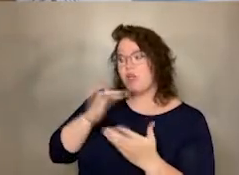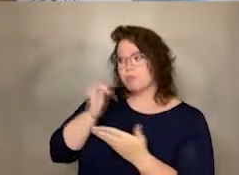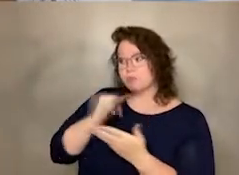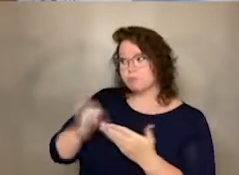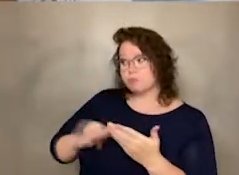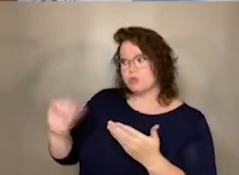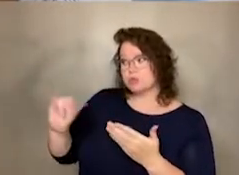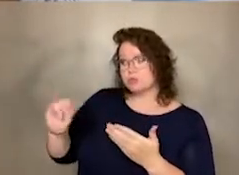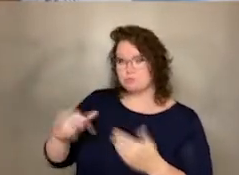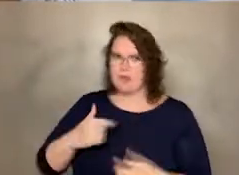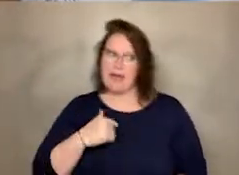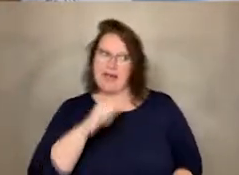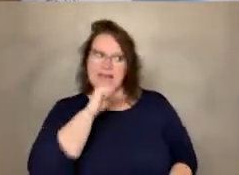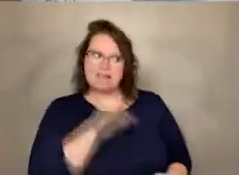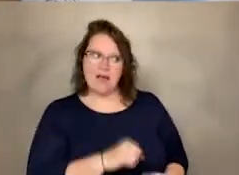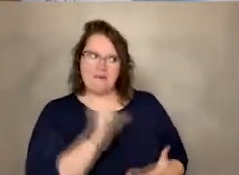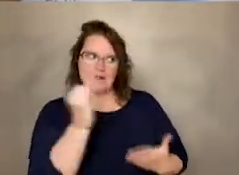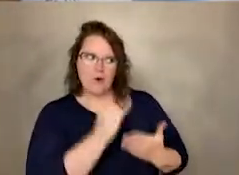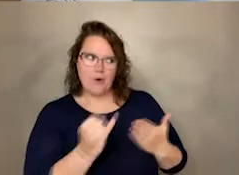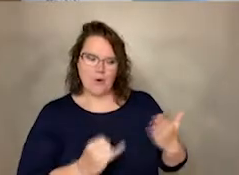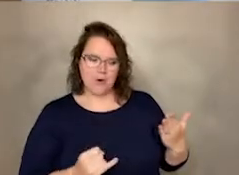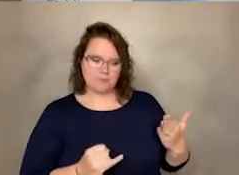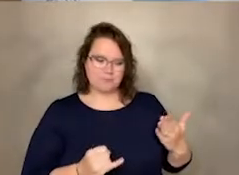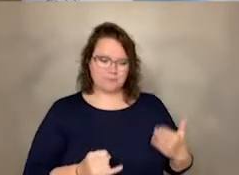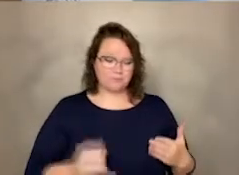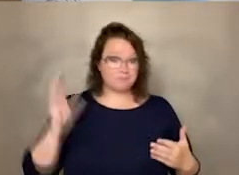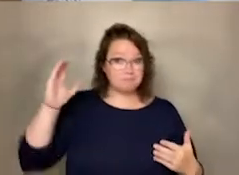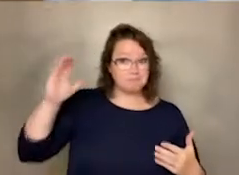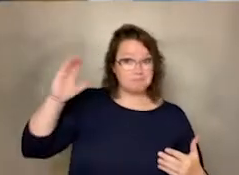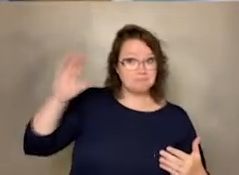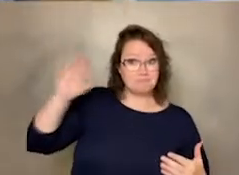make art. Another thing you can do with your instrument.